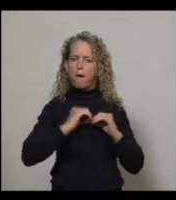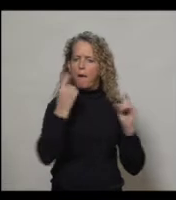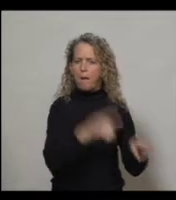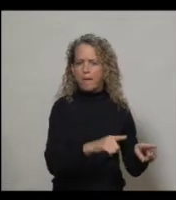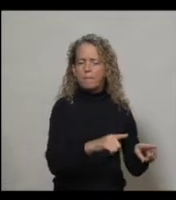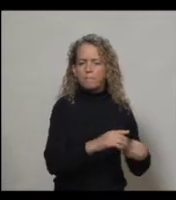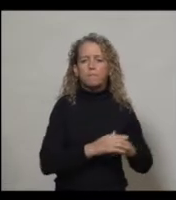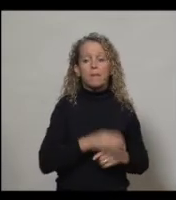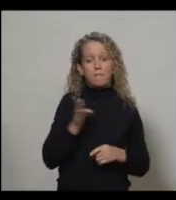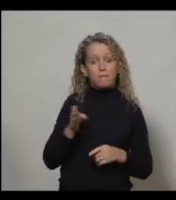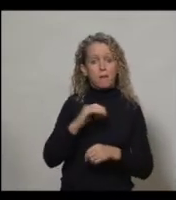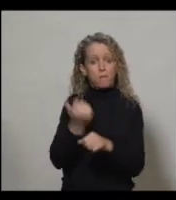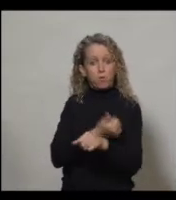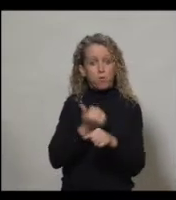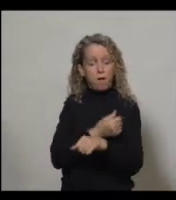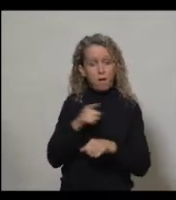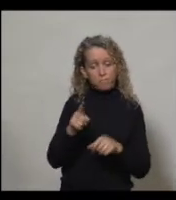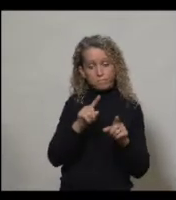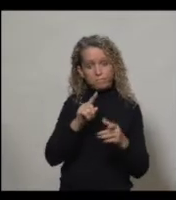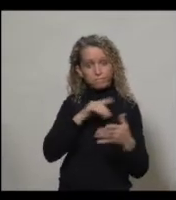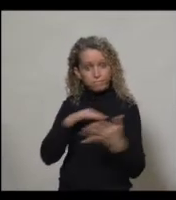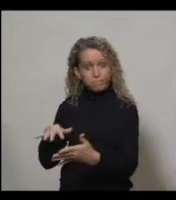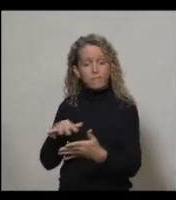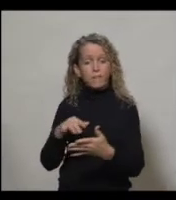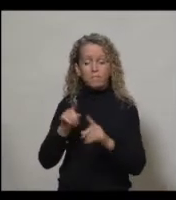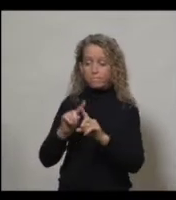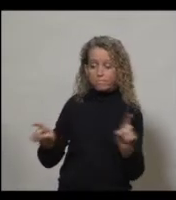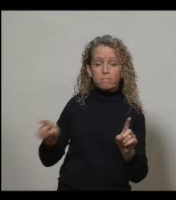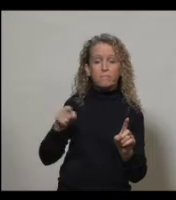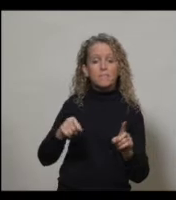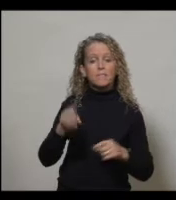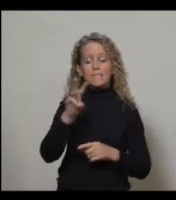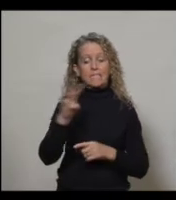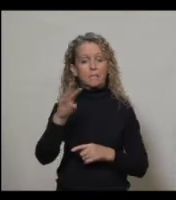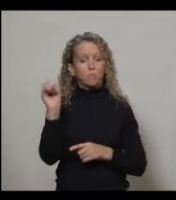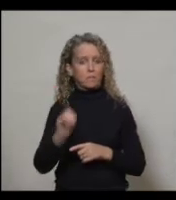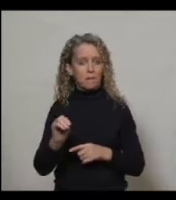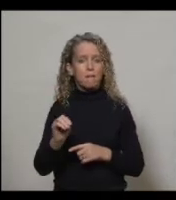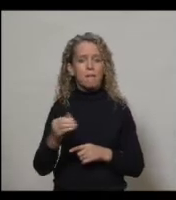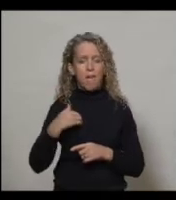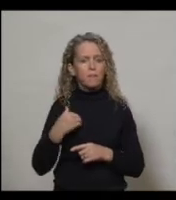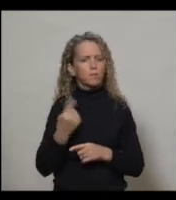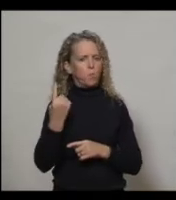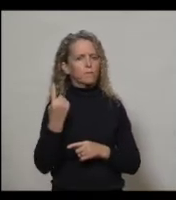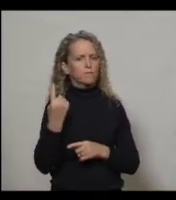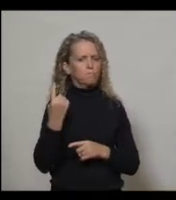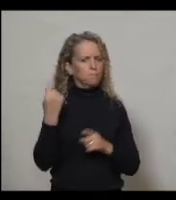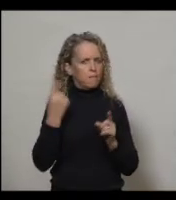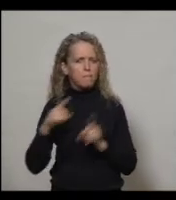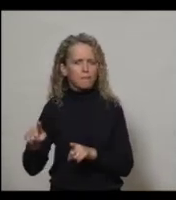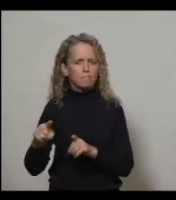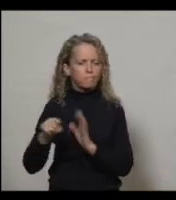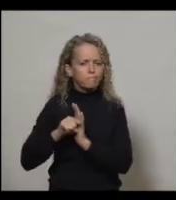done in Alberta, they concluded that 56% of the population had experienced at least one ACE, and having one ACE